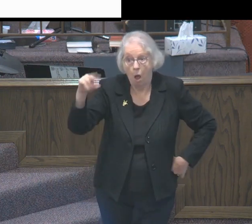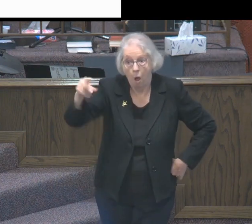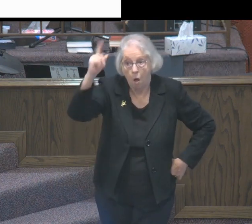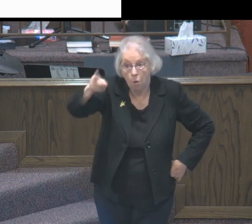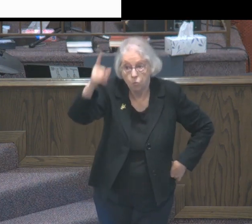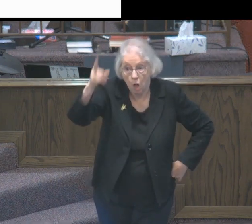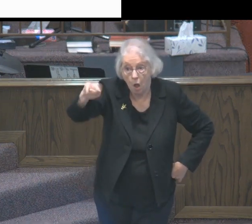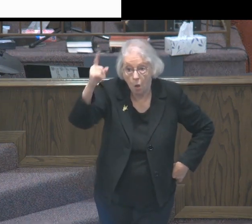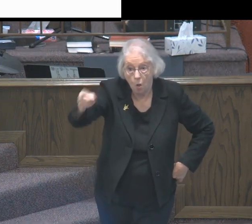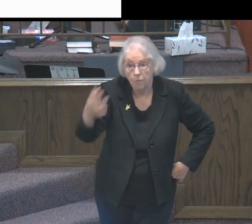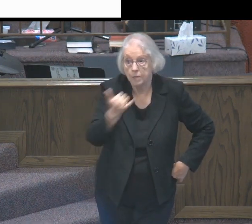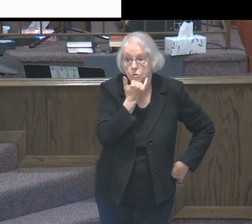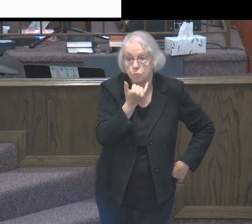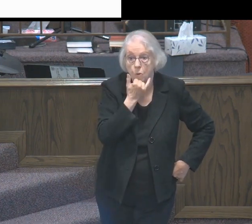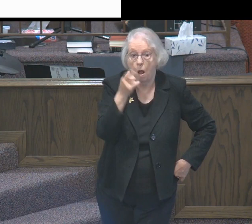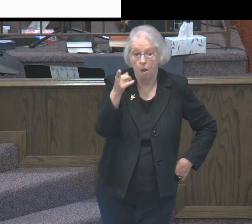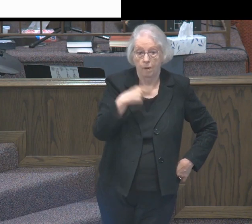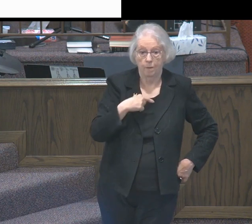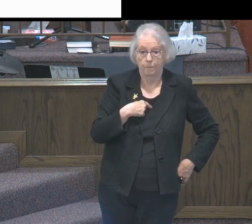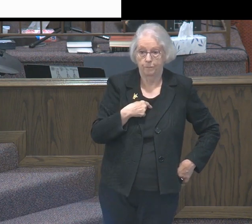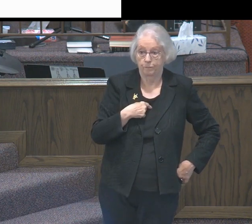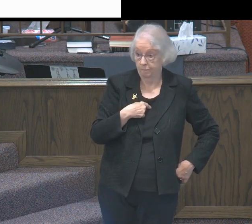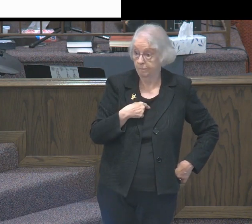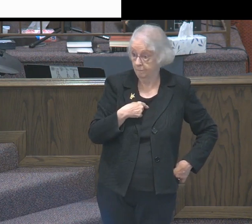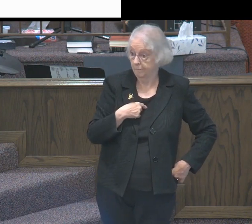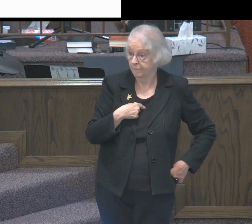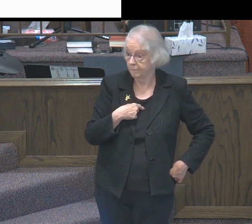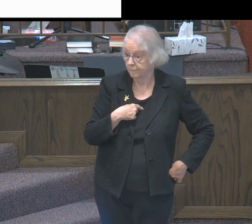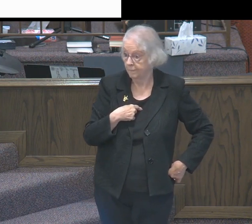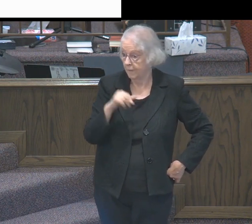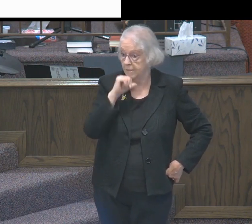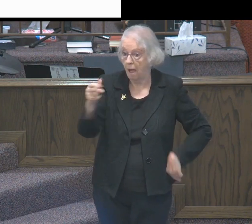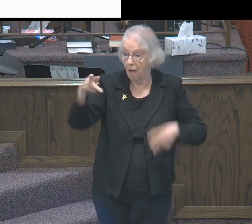have looked and said, you need to get saved.